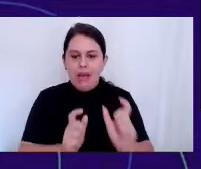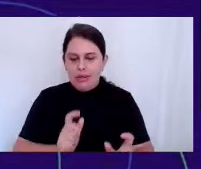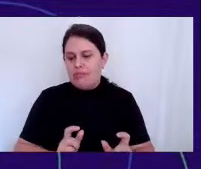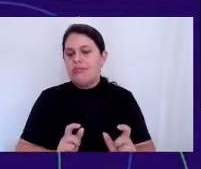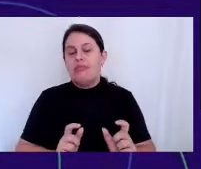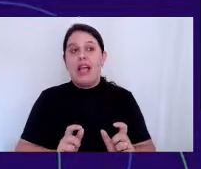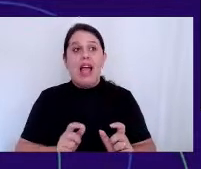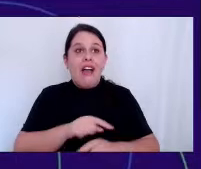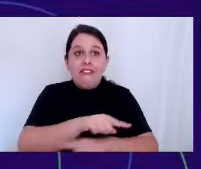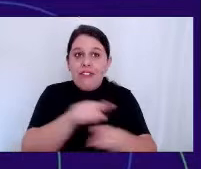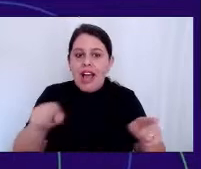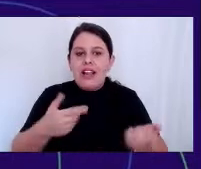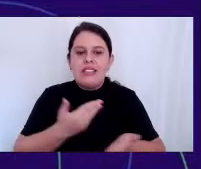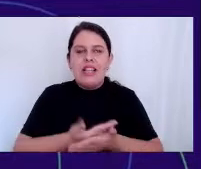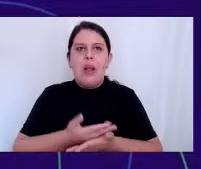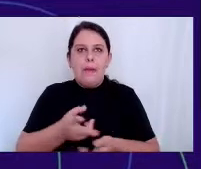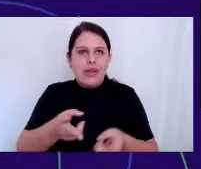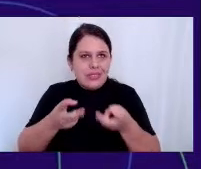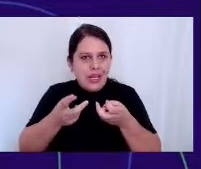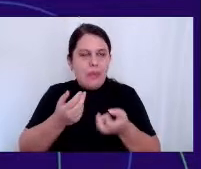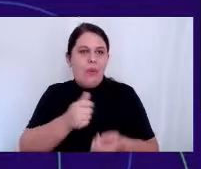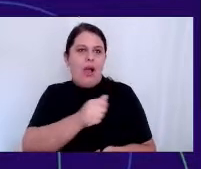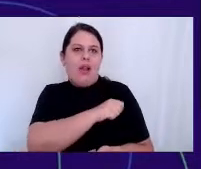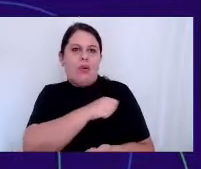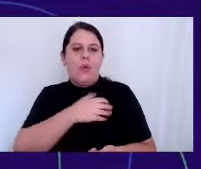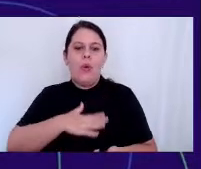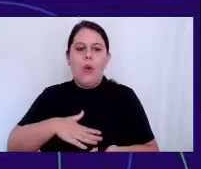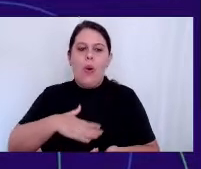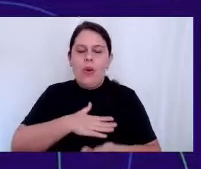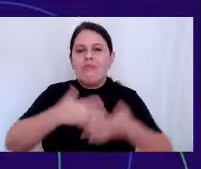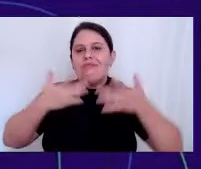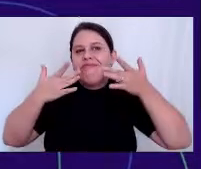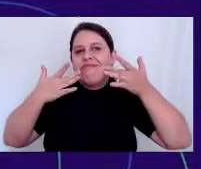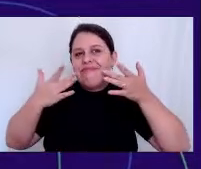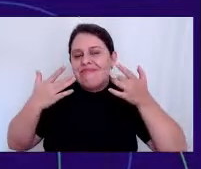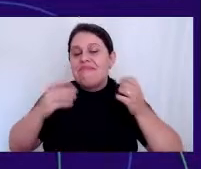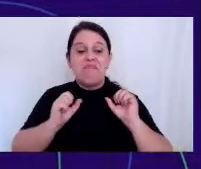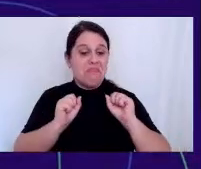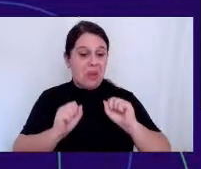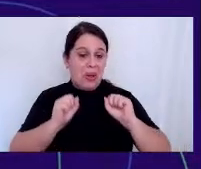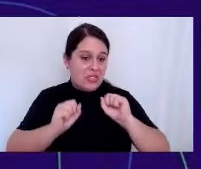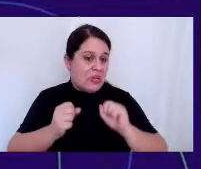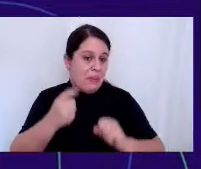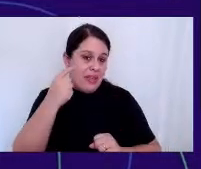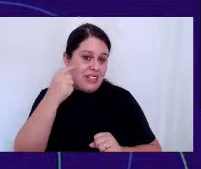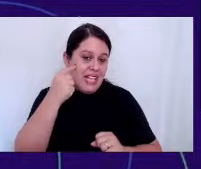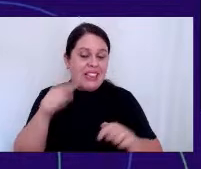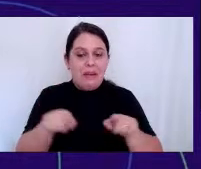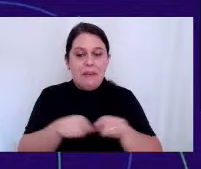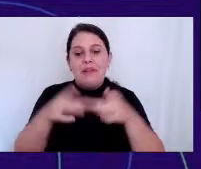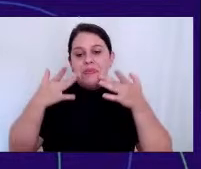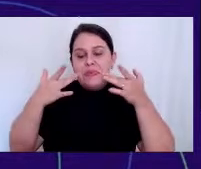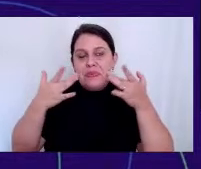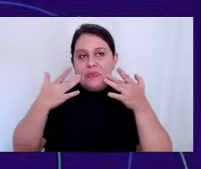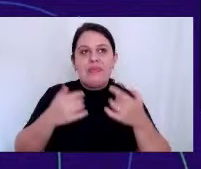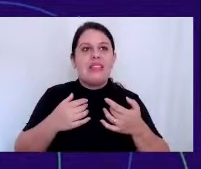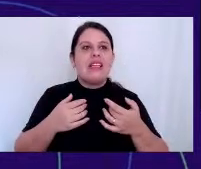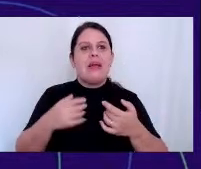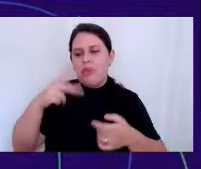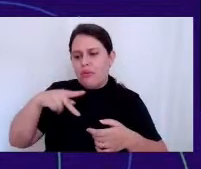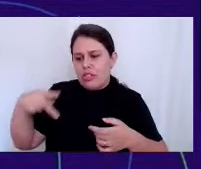also provide that. Even for those teachers who are starting and need a bit of support in terms of scaffolding the